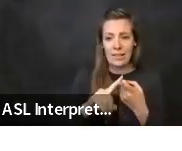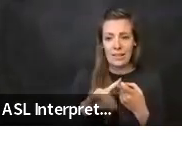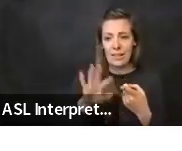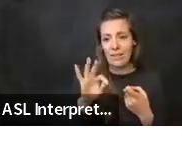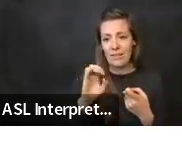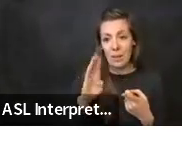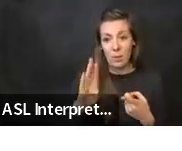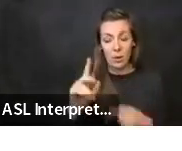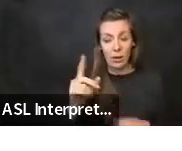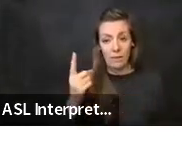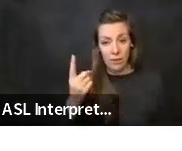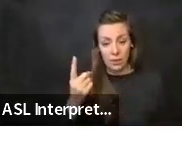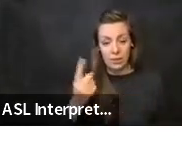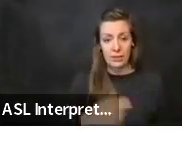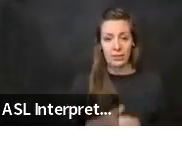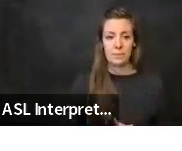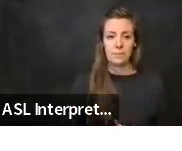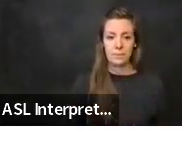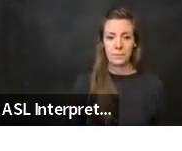Omicron surge.